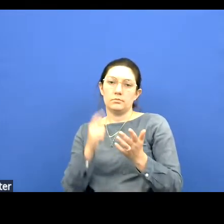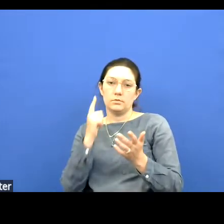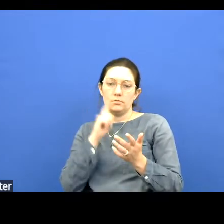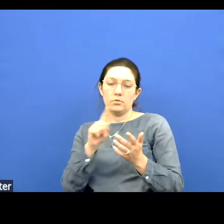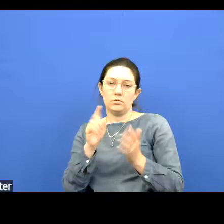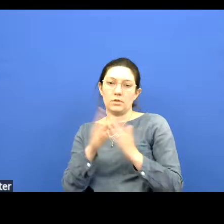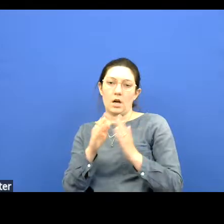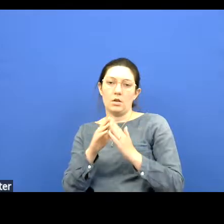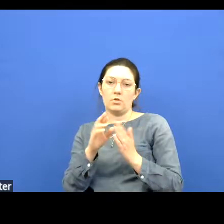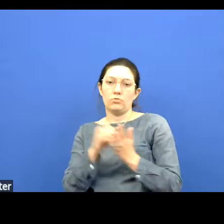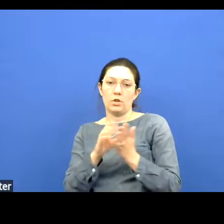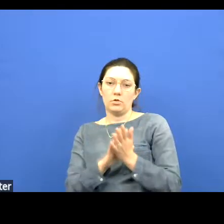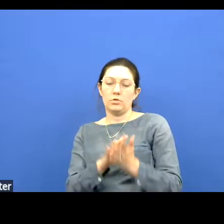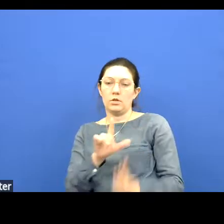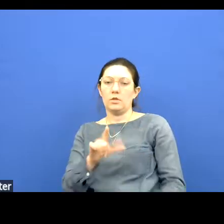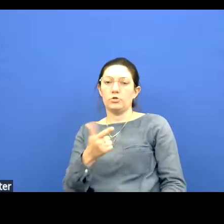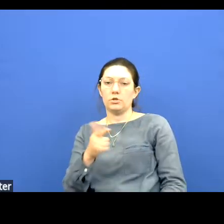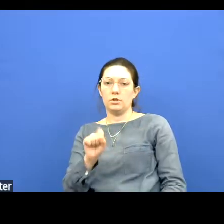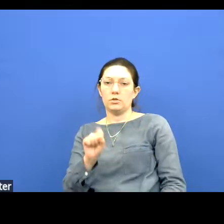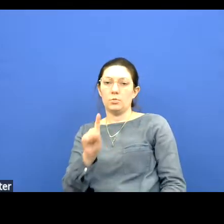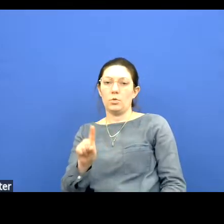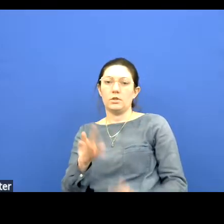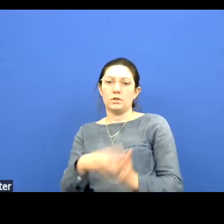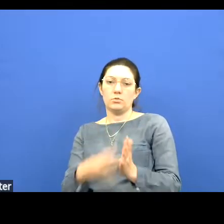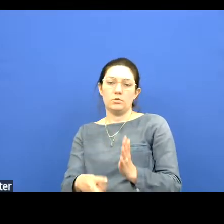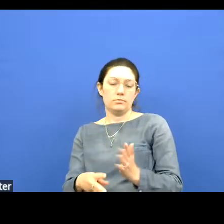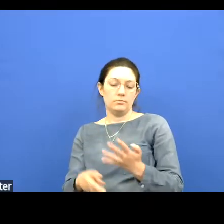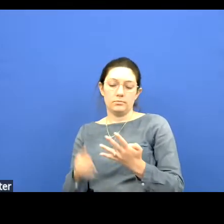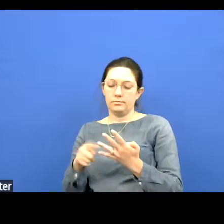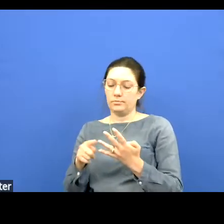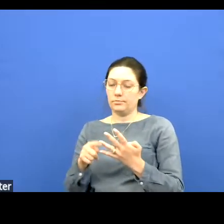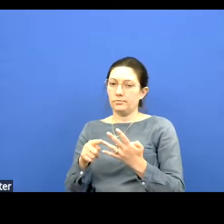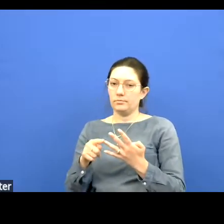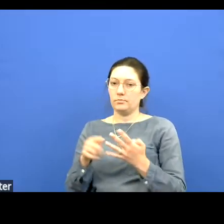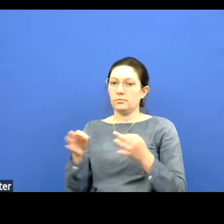LGS 1 schedule. Second. So this is